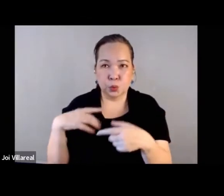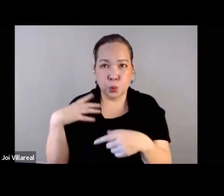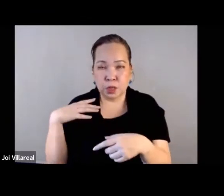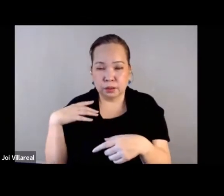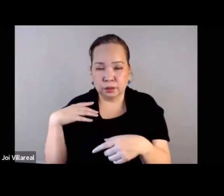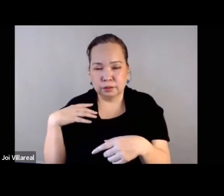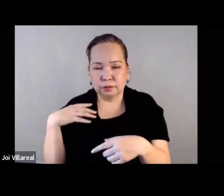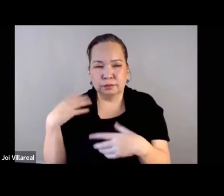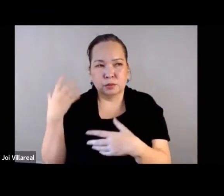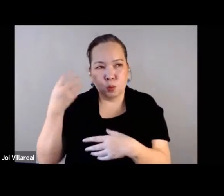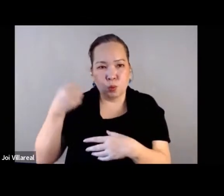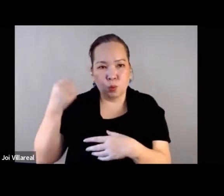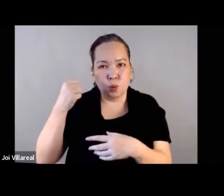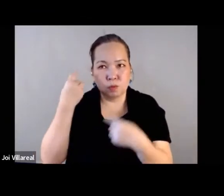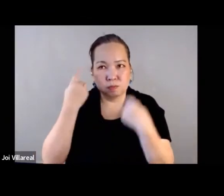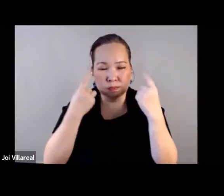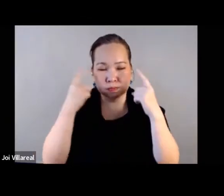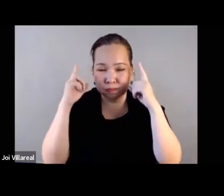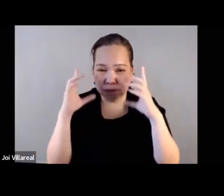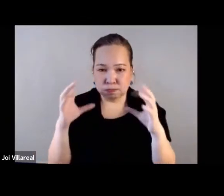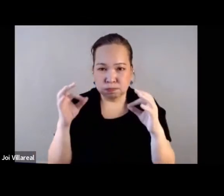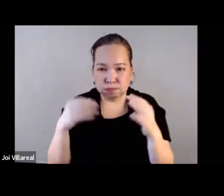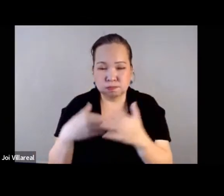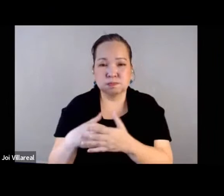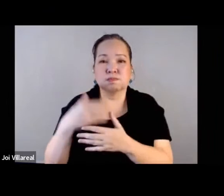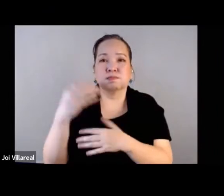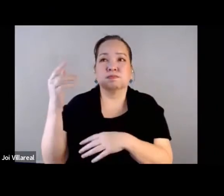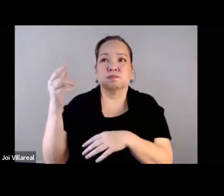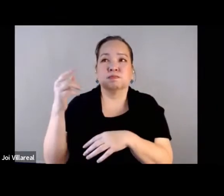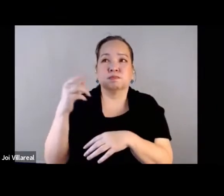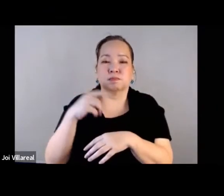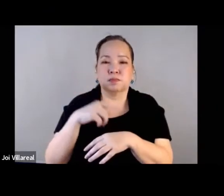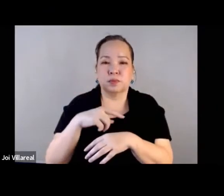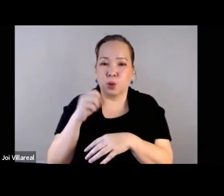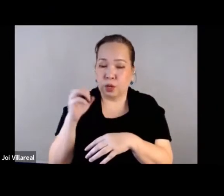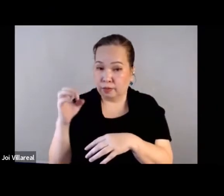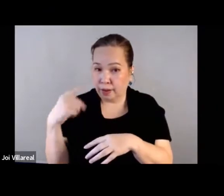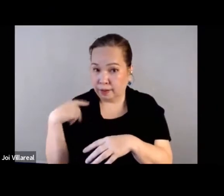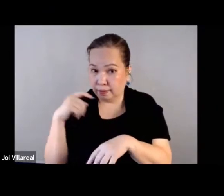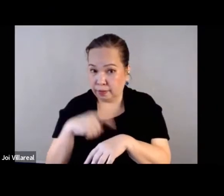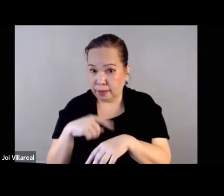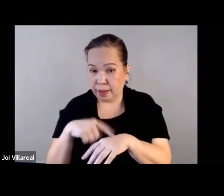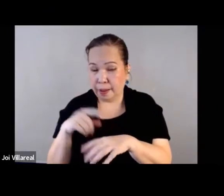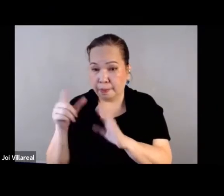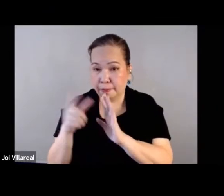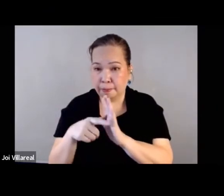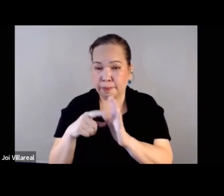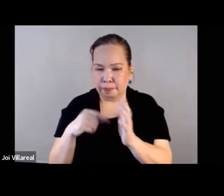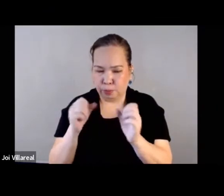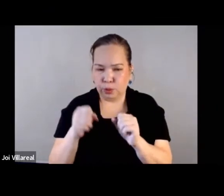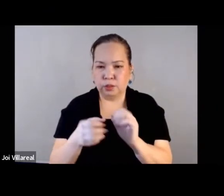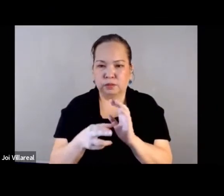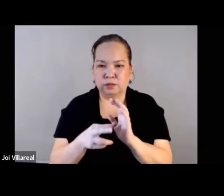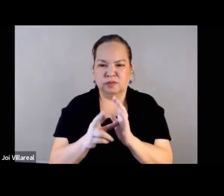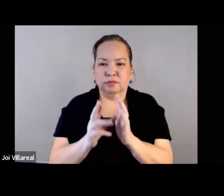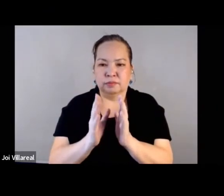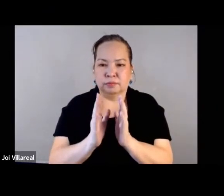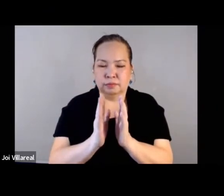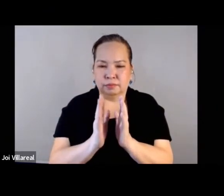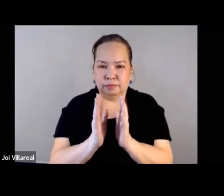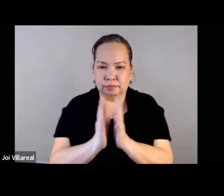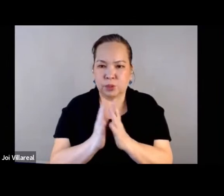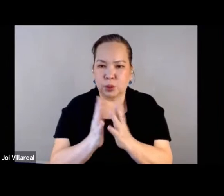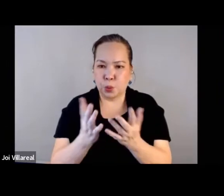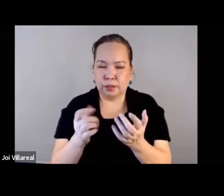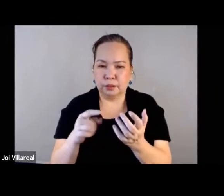consideration until the next. Until, if we have time later on, we can go back to it. But I just wanted it on record that it is